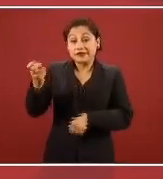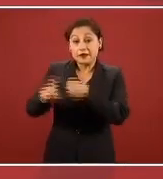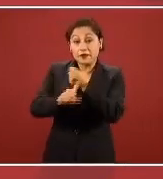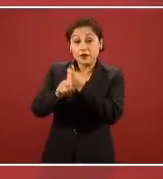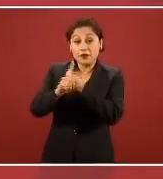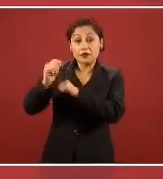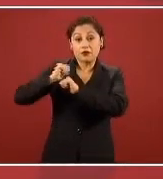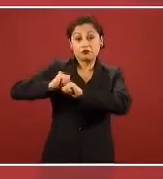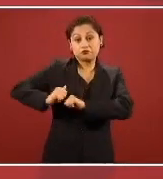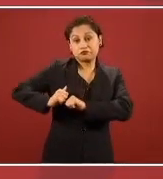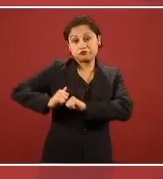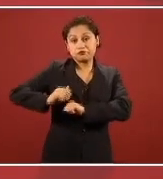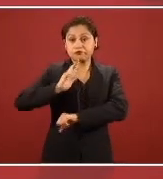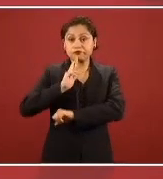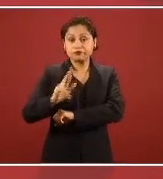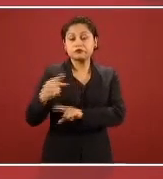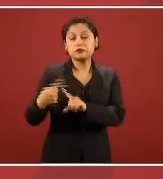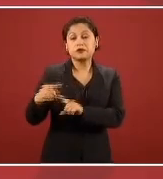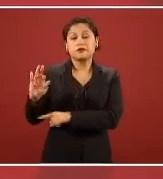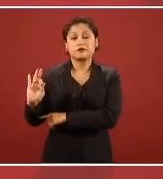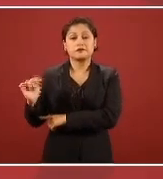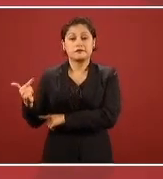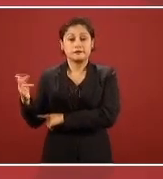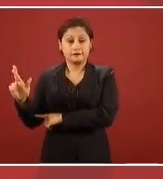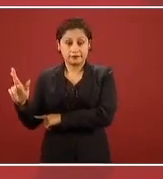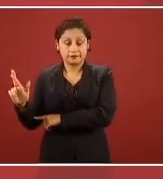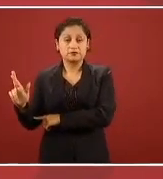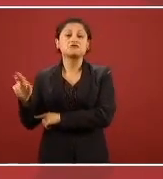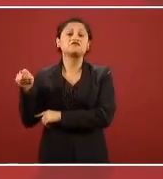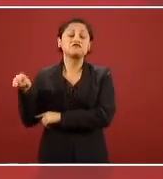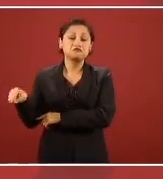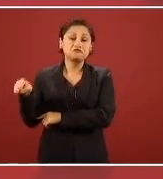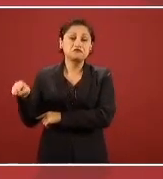si aplica. And see if it applies.